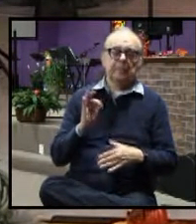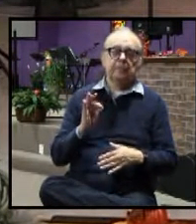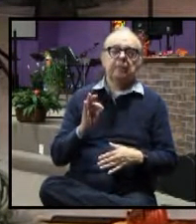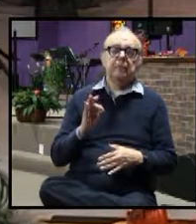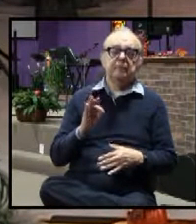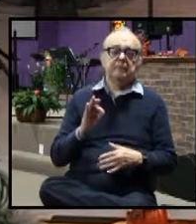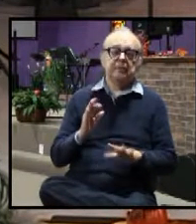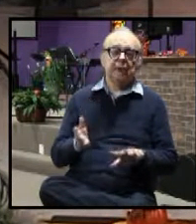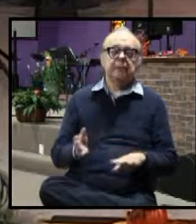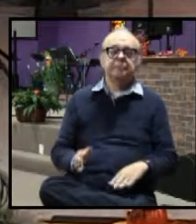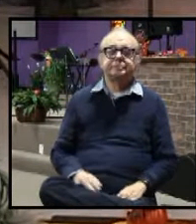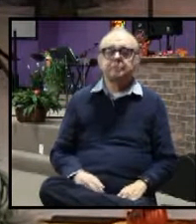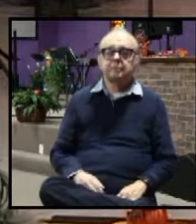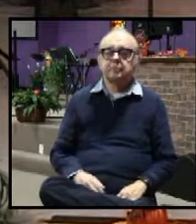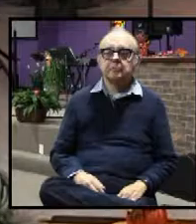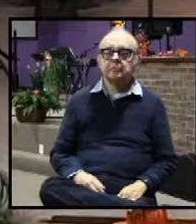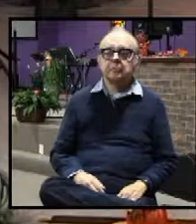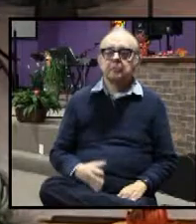spiritually inside